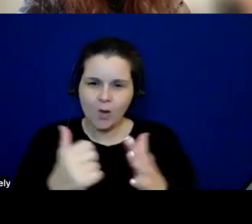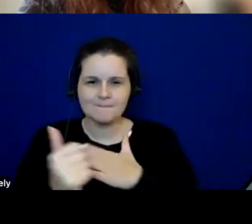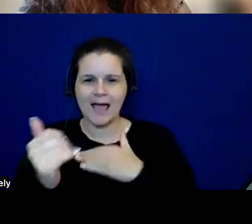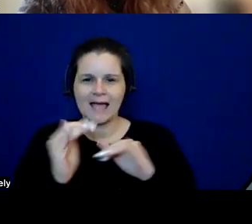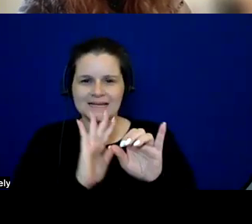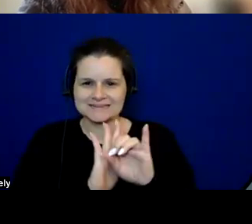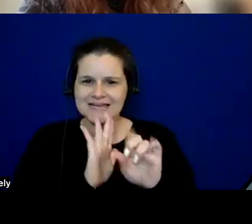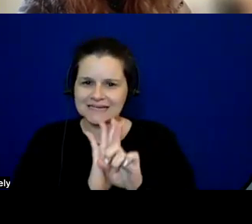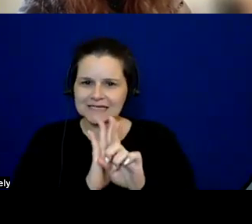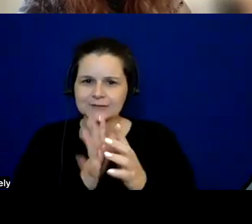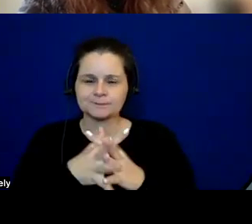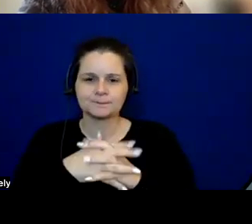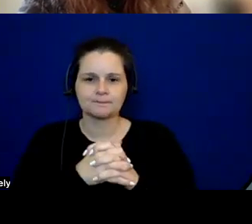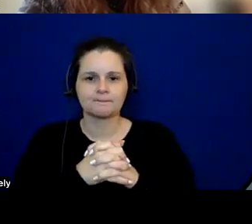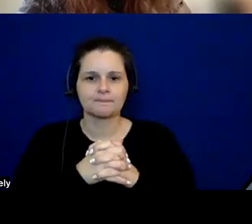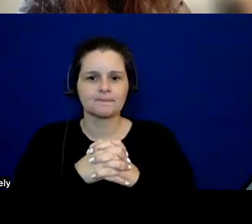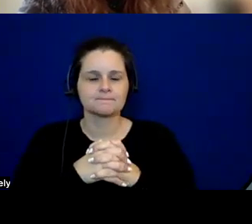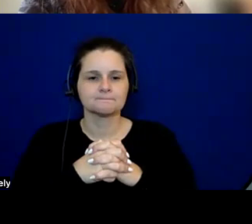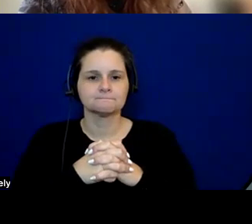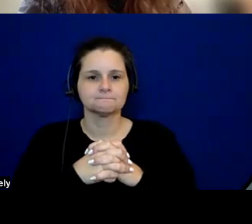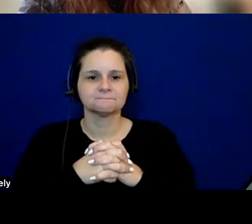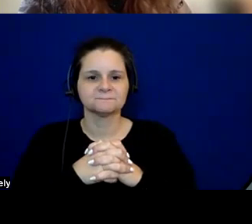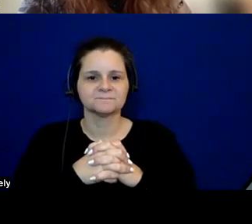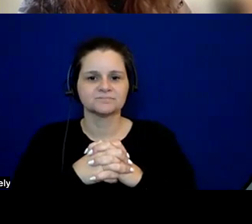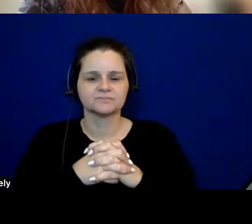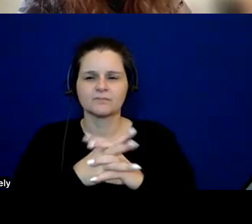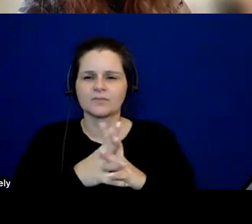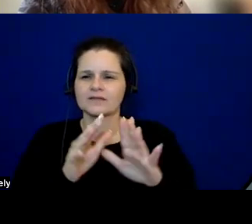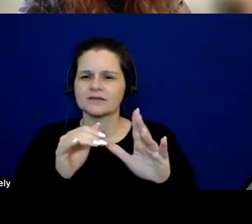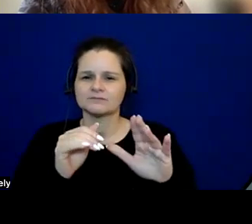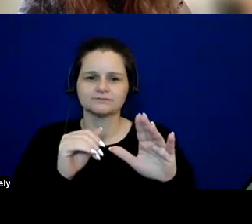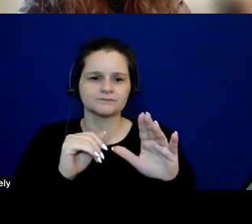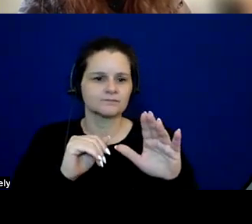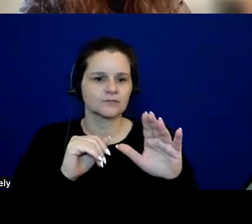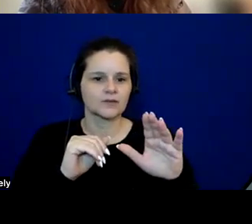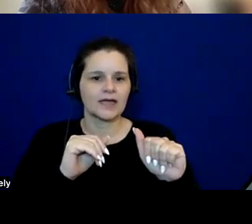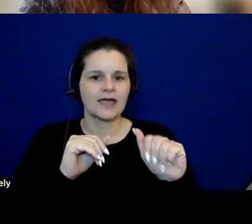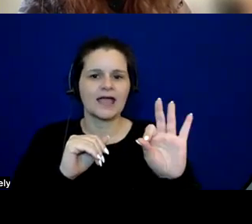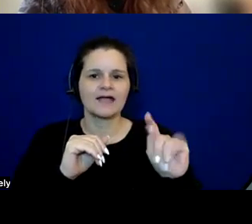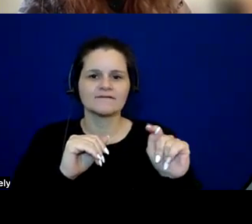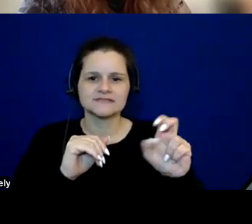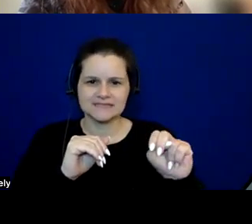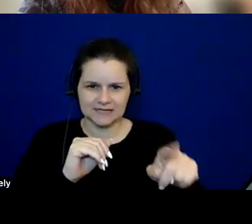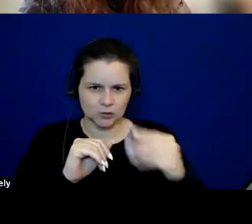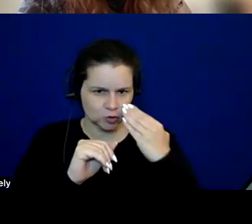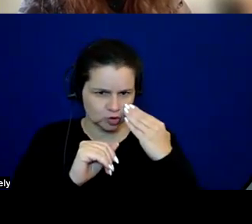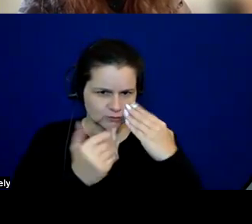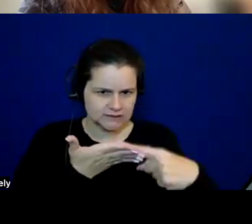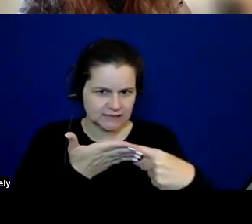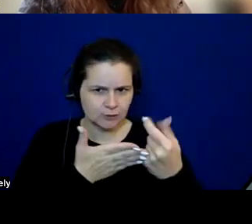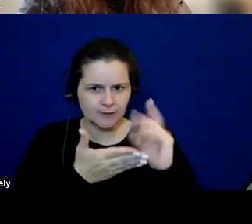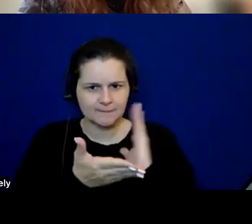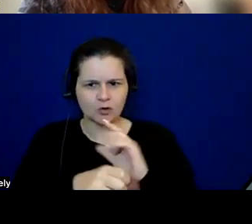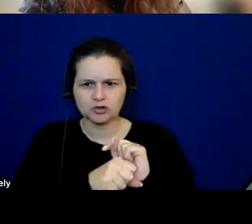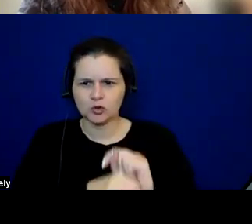identity. And Afton, I think maybe you had talked a little bit about, our tradition, or maybe